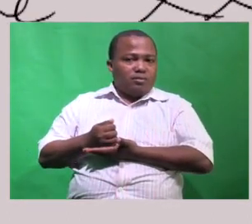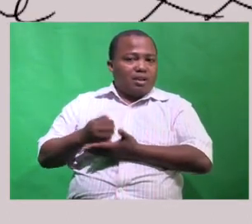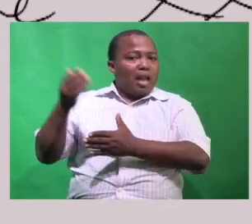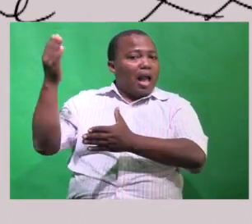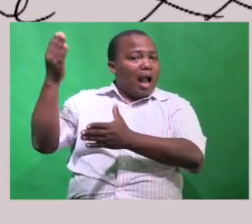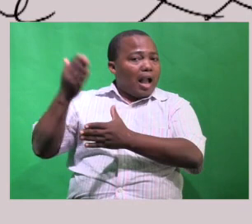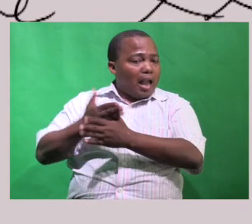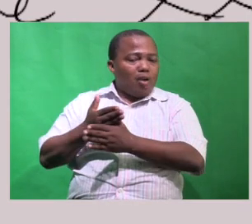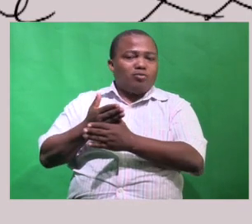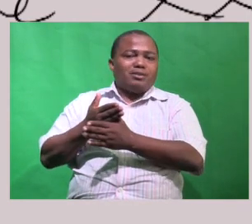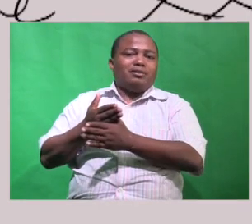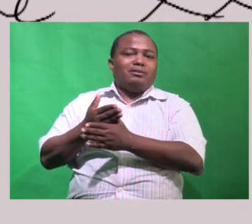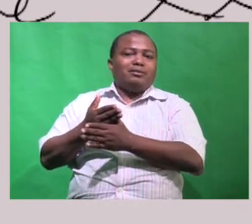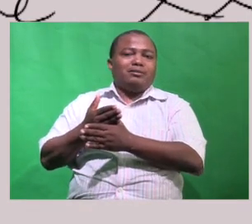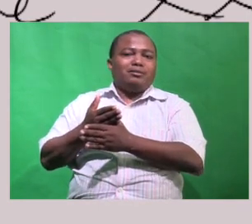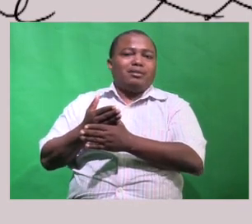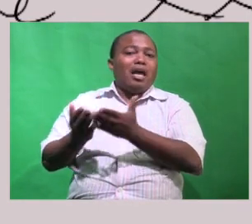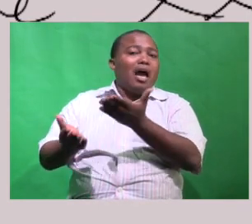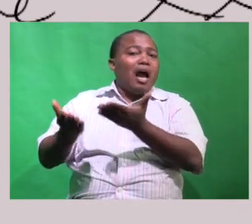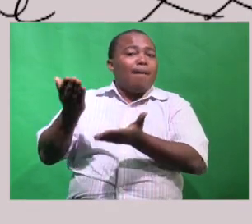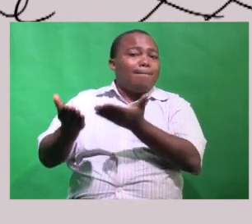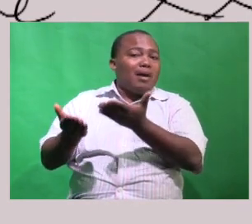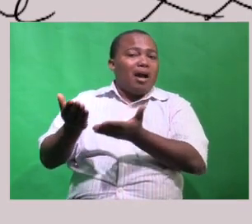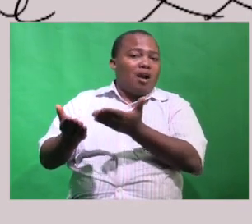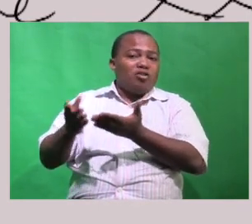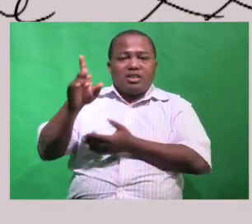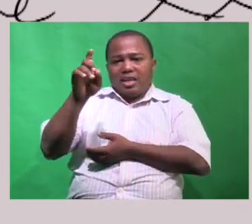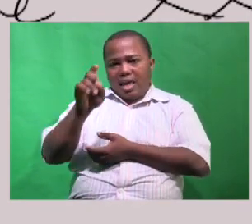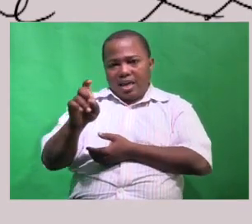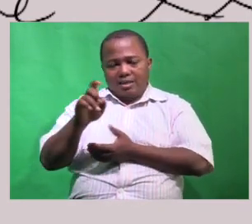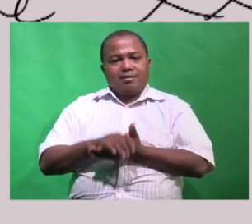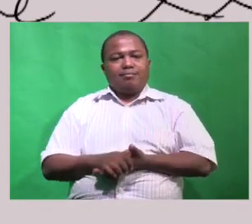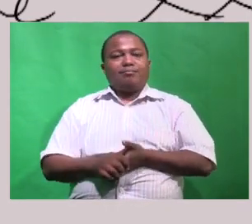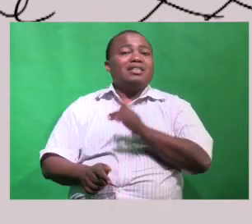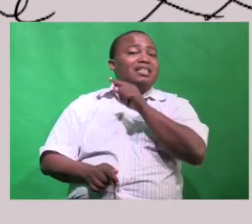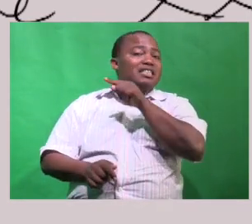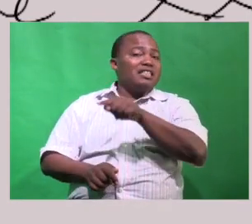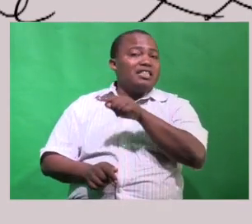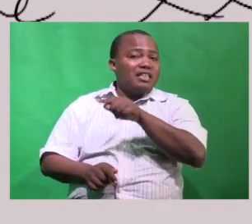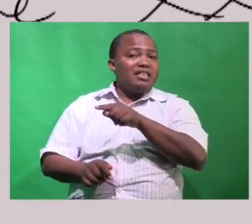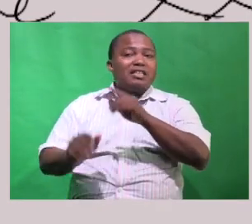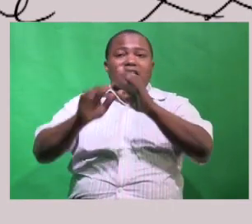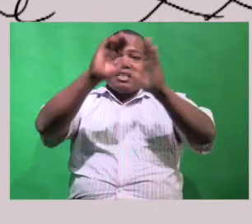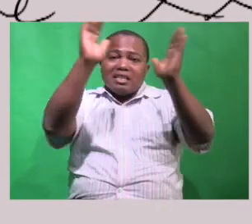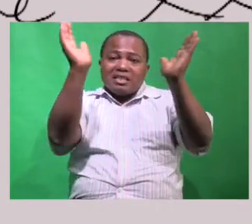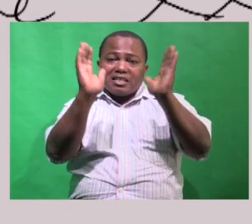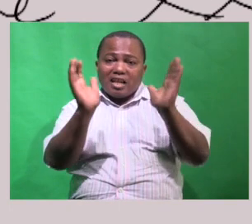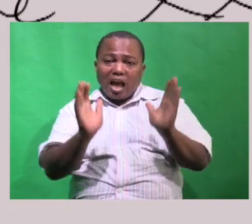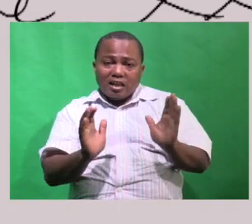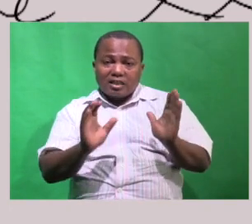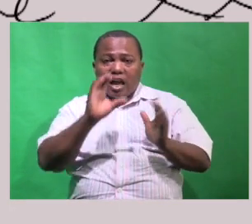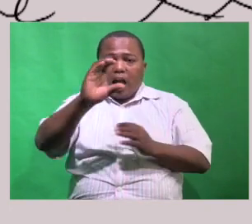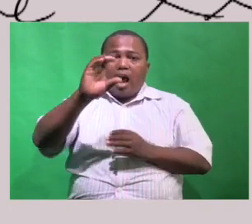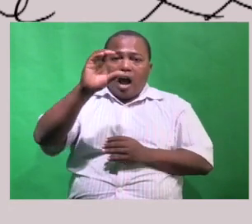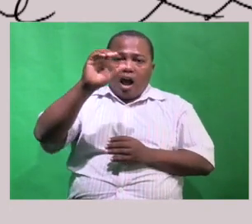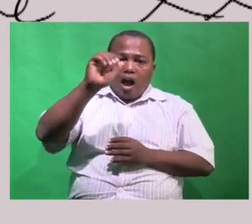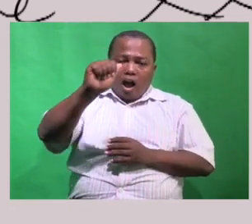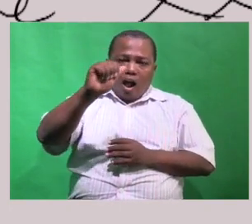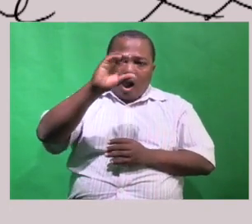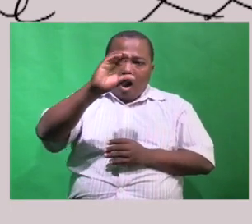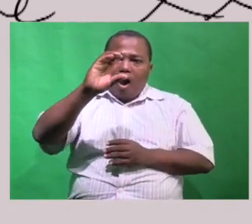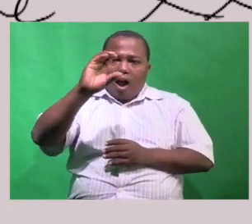account amount X. This is a structure of accrued and